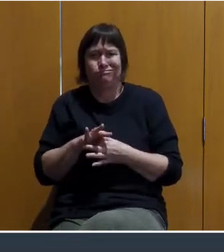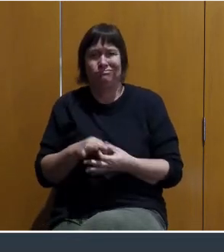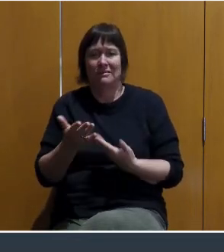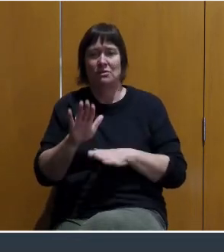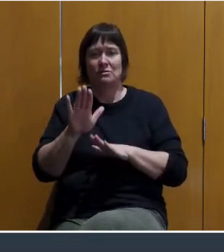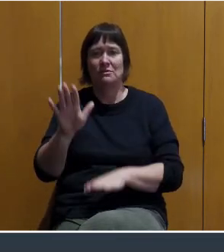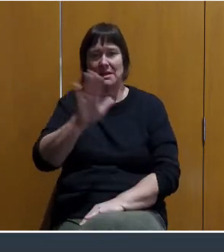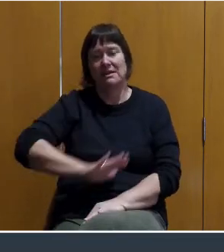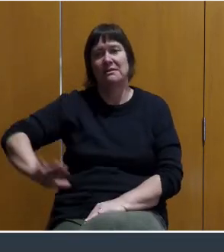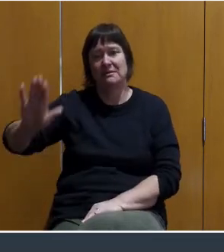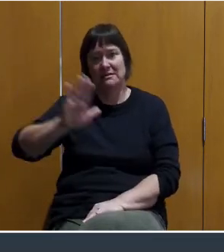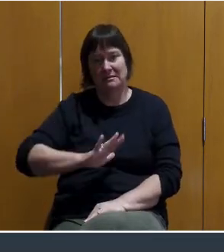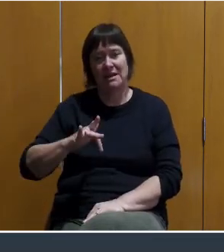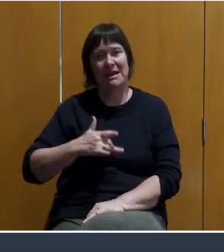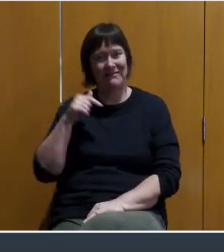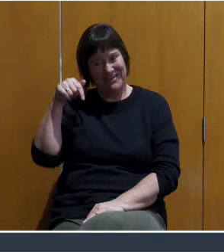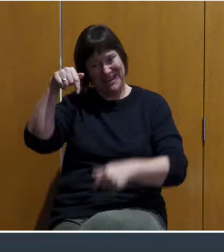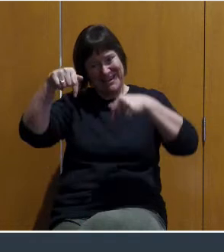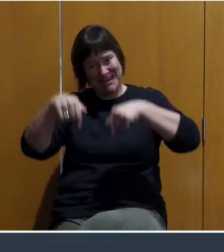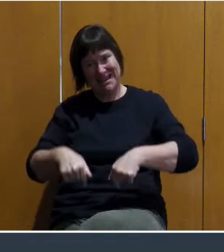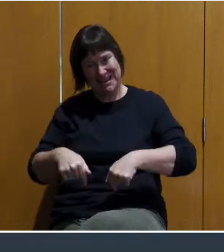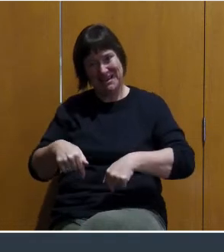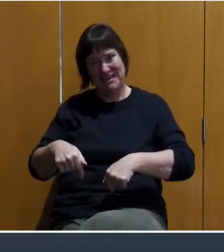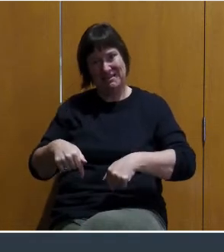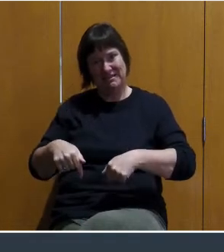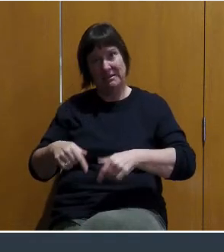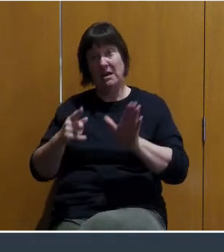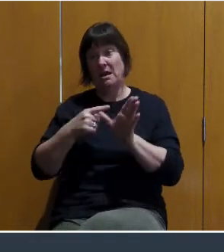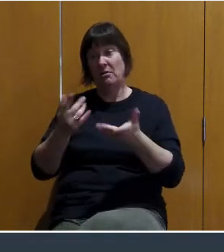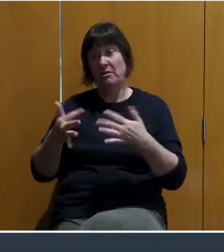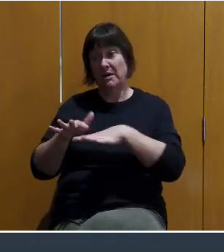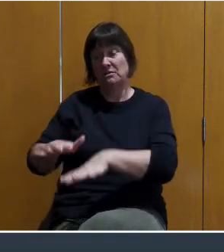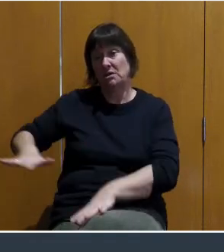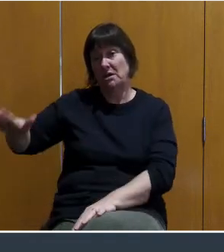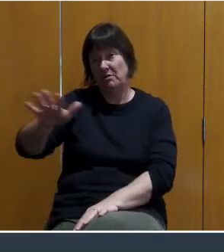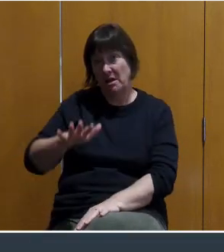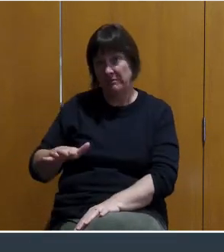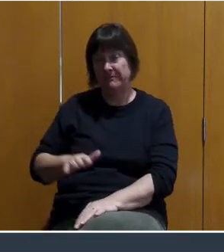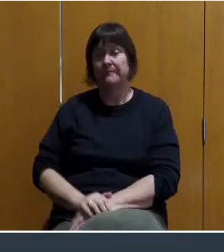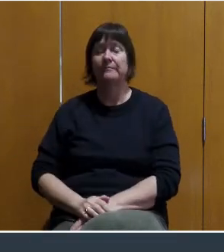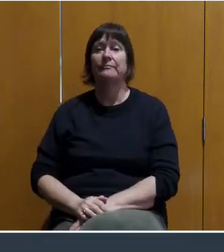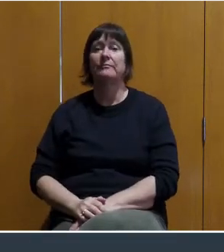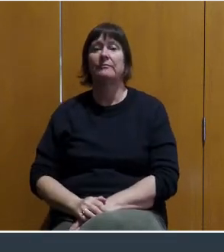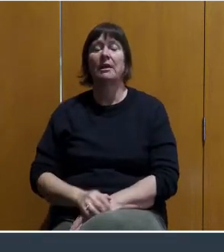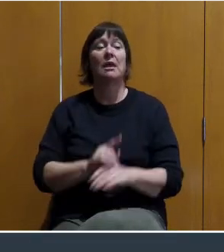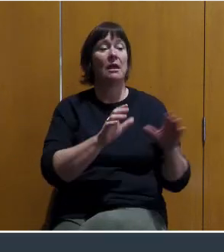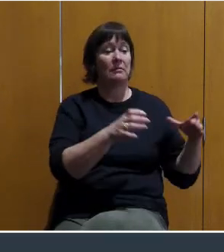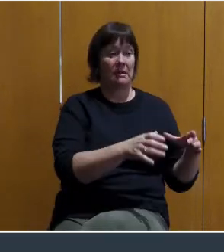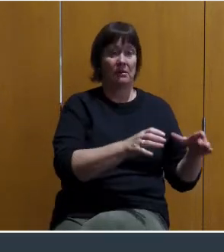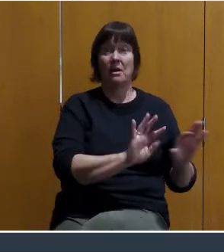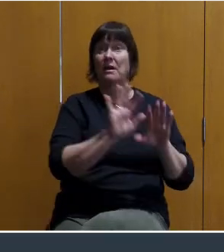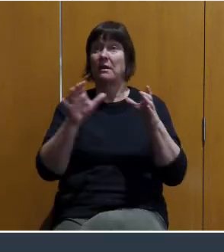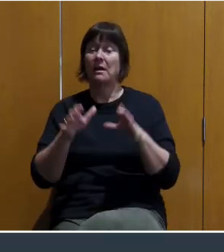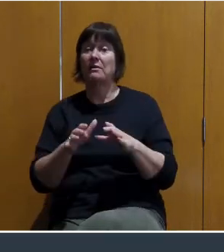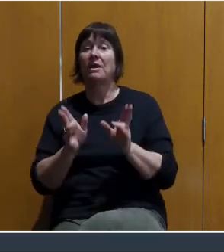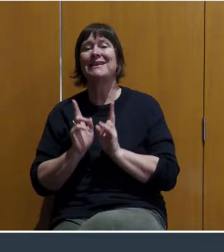And they all live in the estuary area. So another category is the native